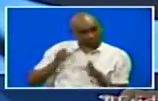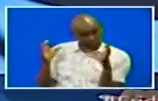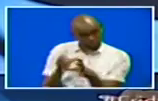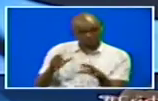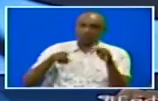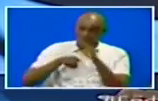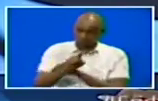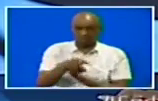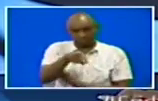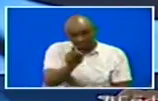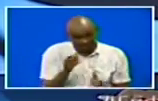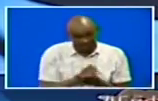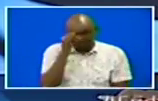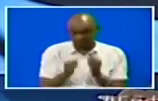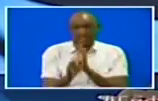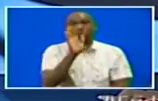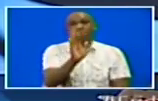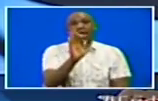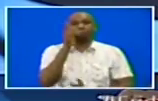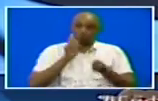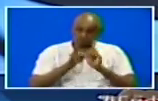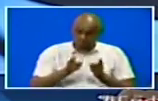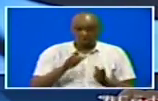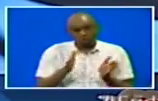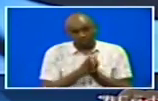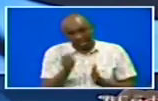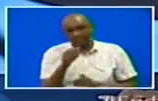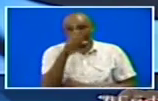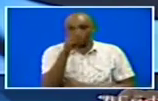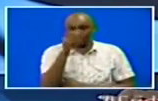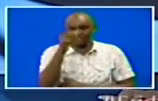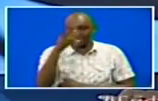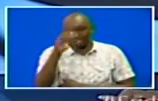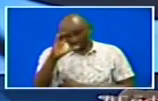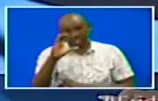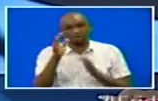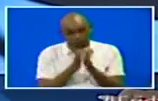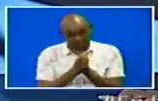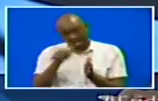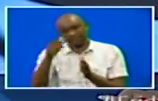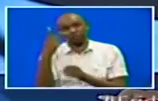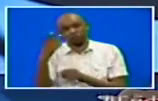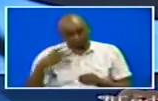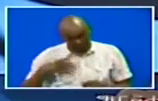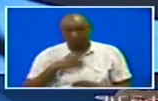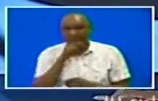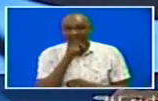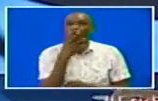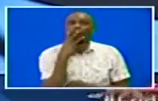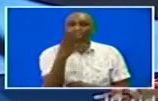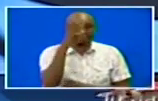for the 400-meter finals, while Dominic Kibitok and Michael Kipkoech booked themselves a slot in the 400